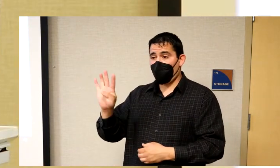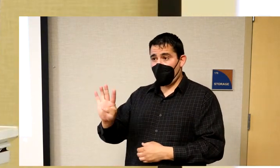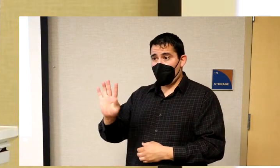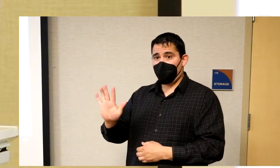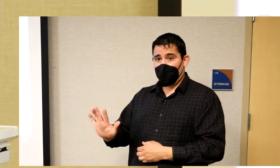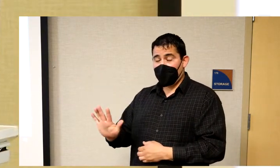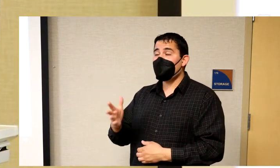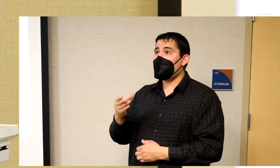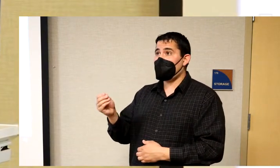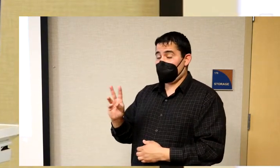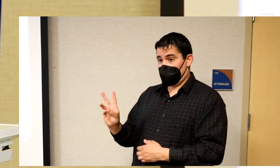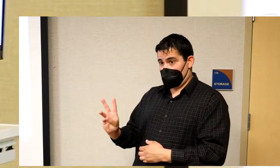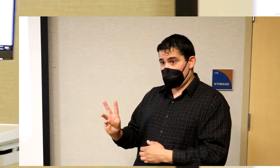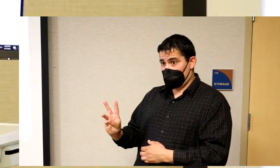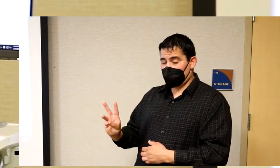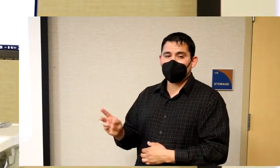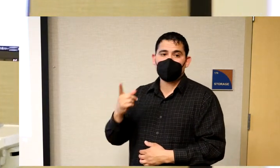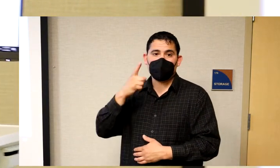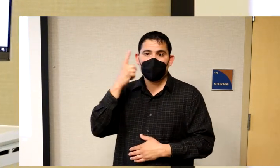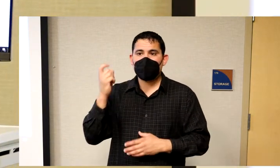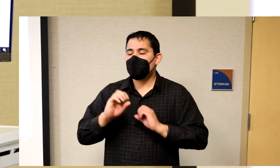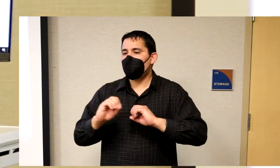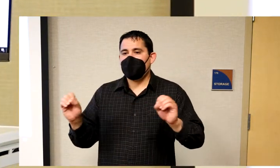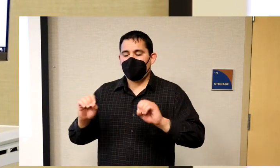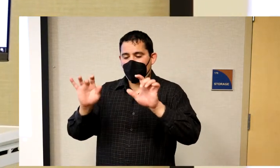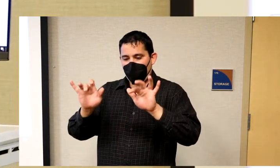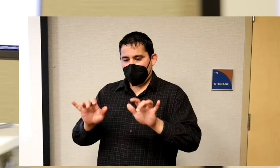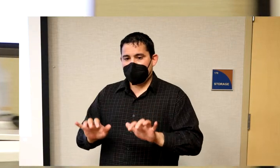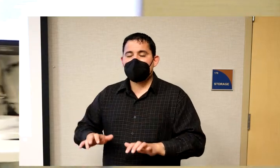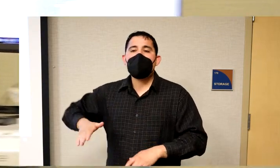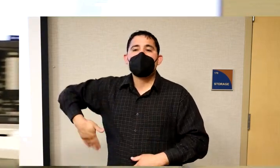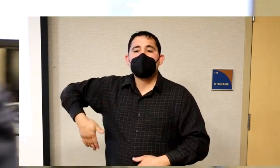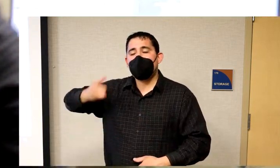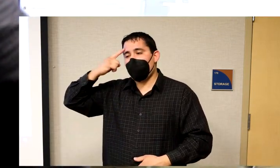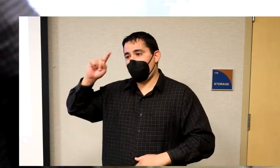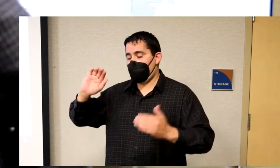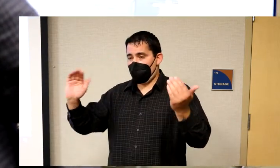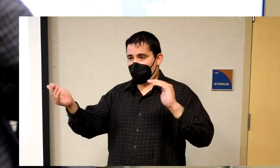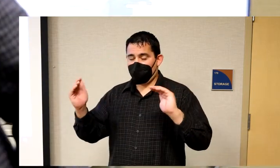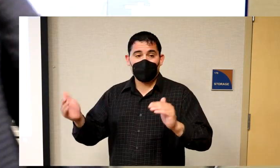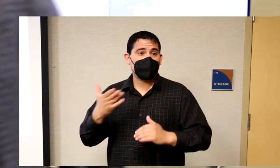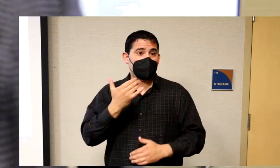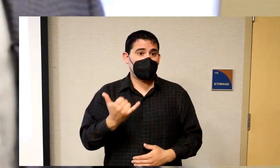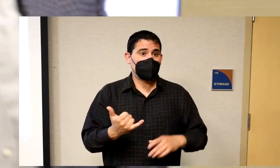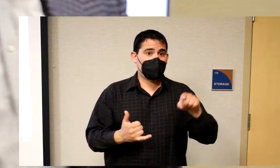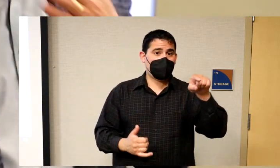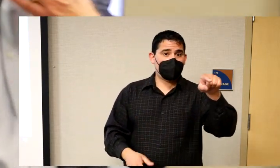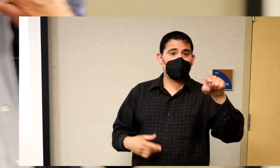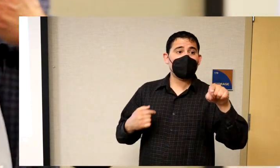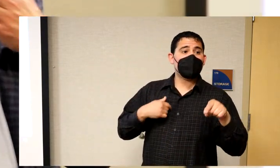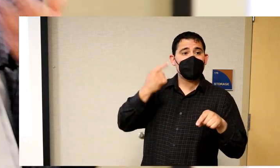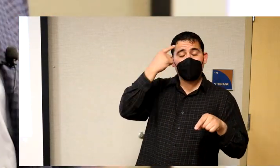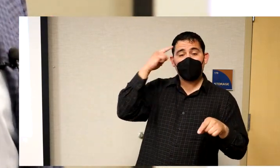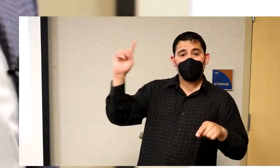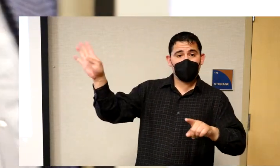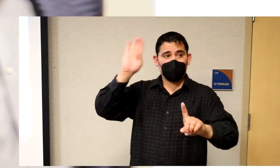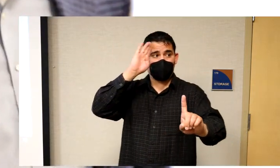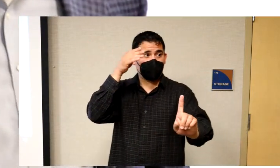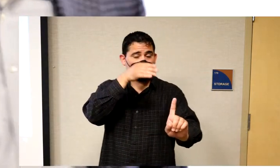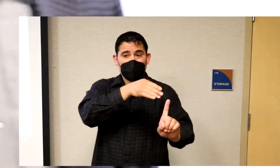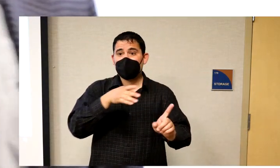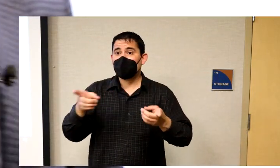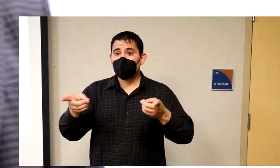fairly. So I think really what you're doing is providing Matt some additional direction. If you all have an interest in getting